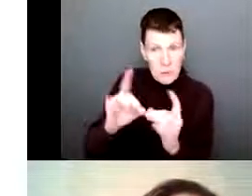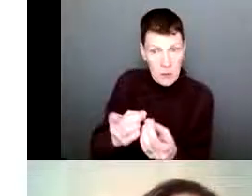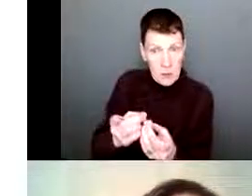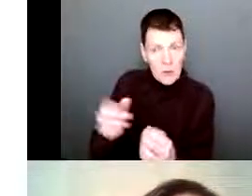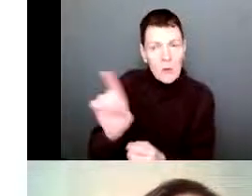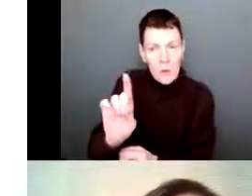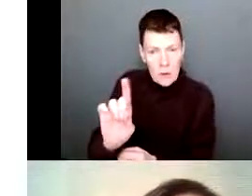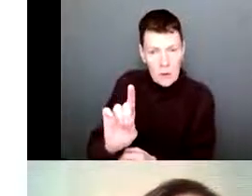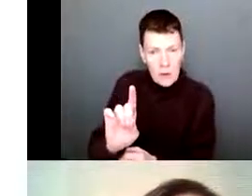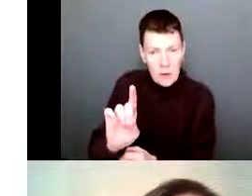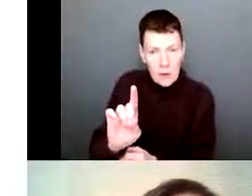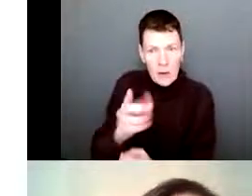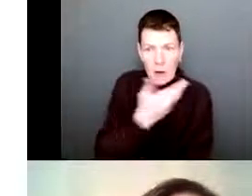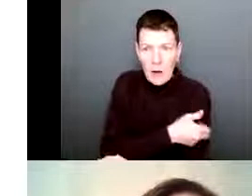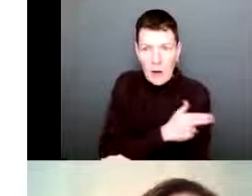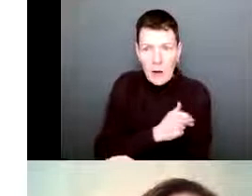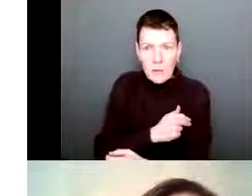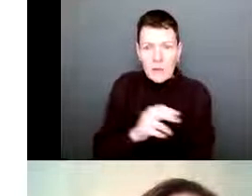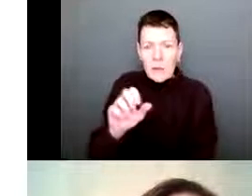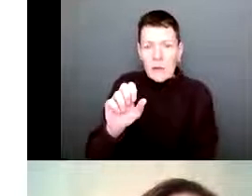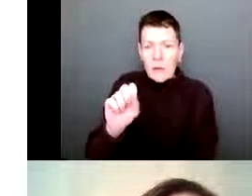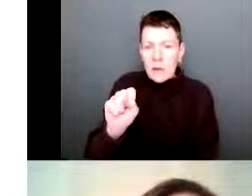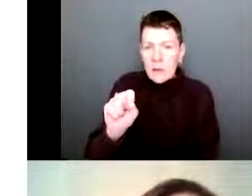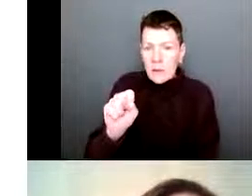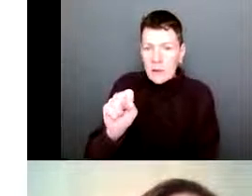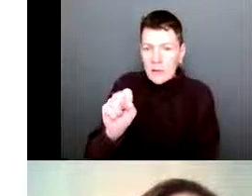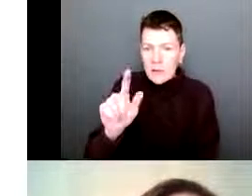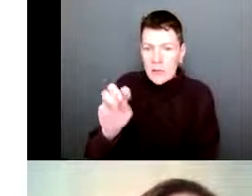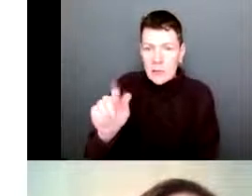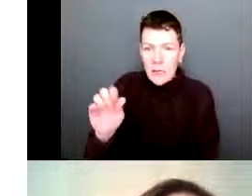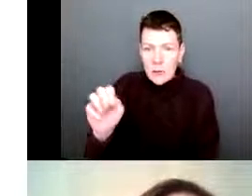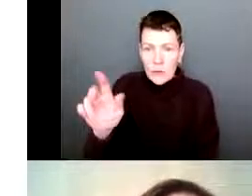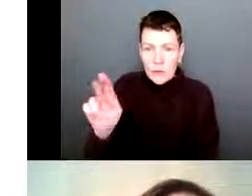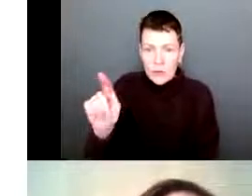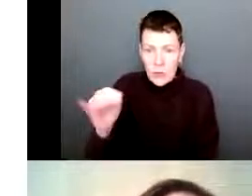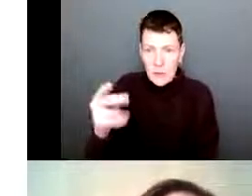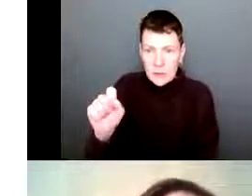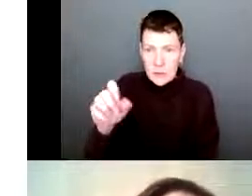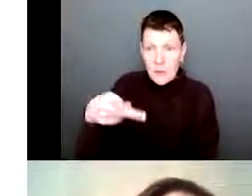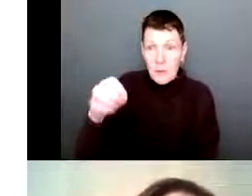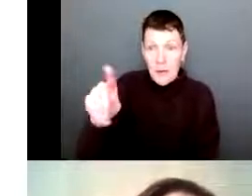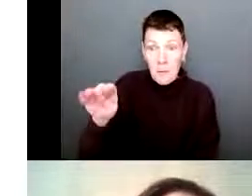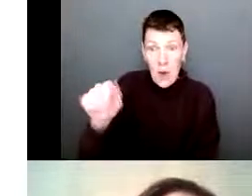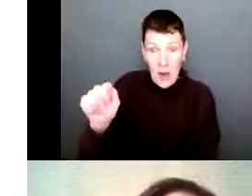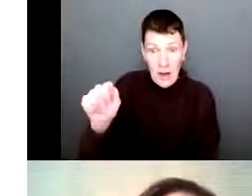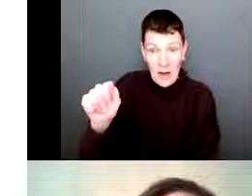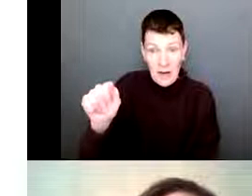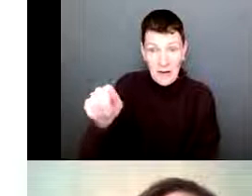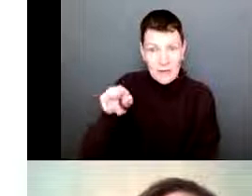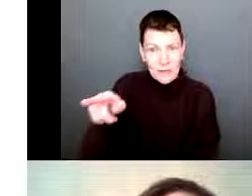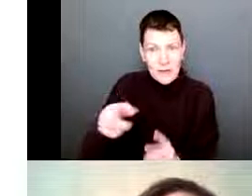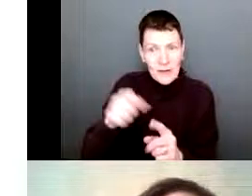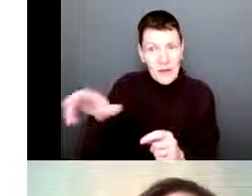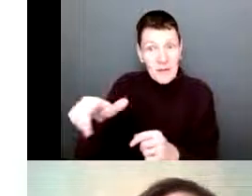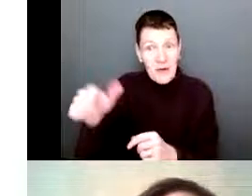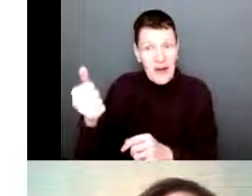the hospital in Centennial, Thomas, Panama. So she joins us from another